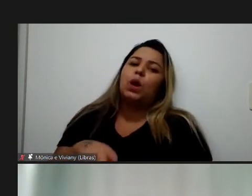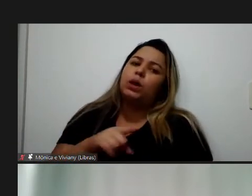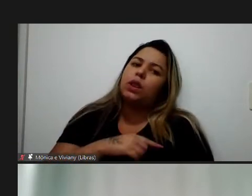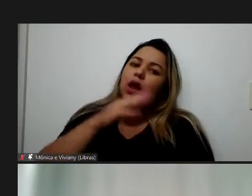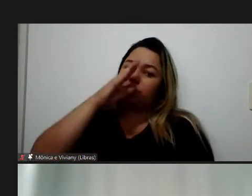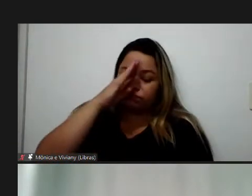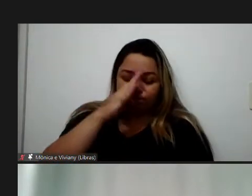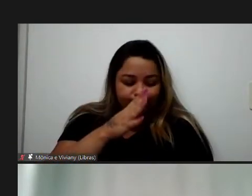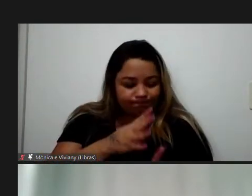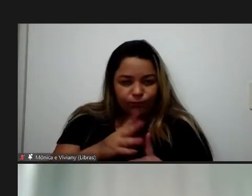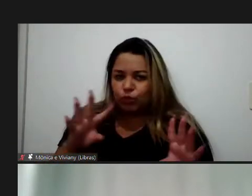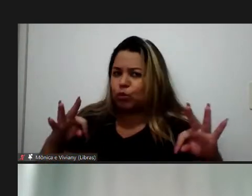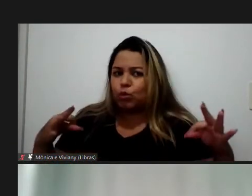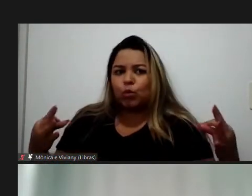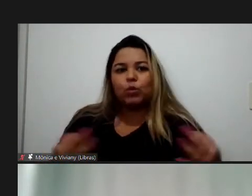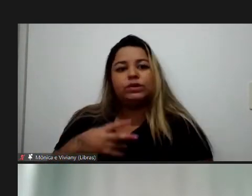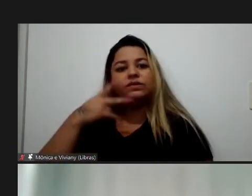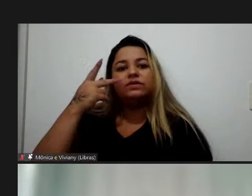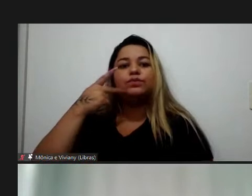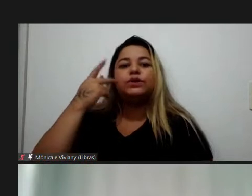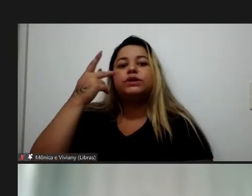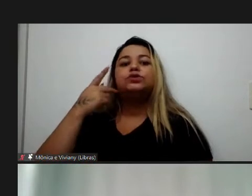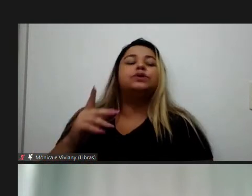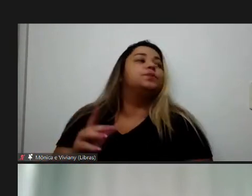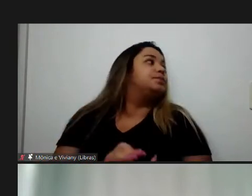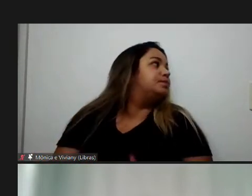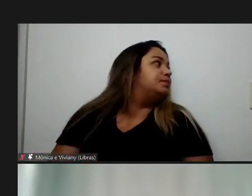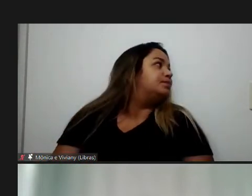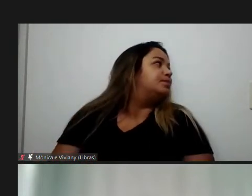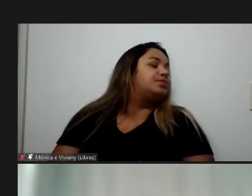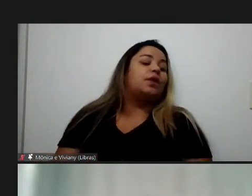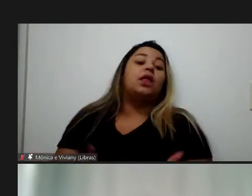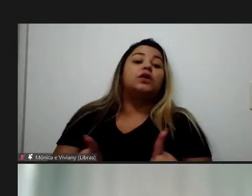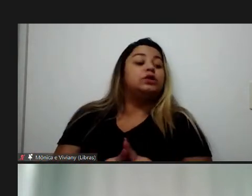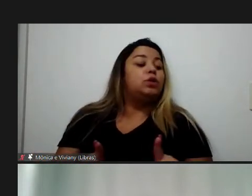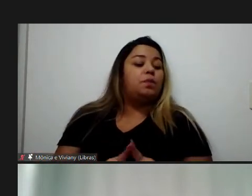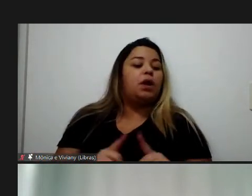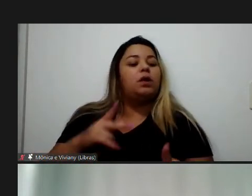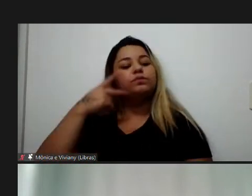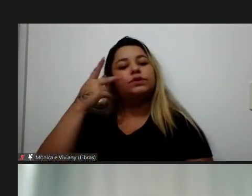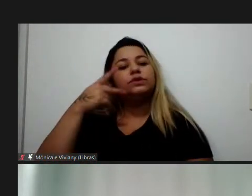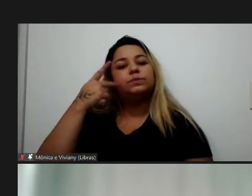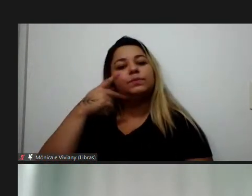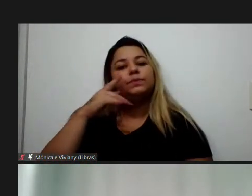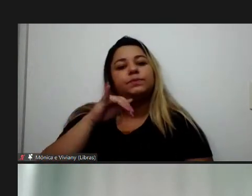right choice, and the fiscal policies and the subsidies. So using the